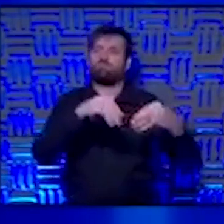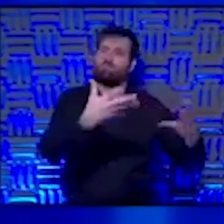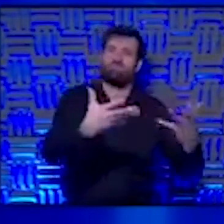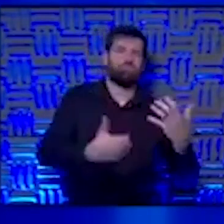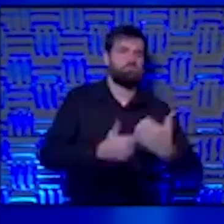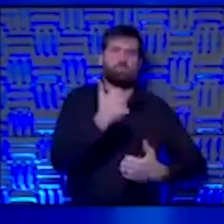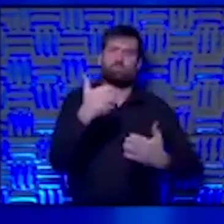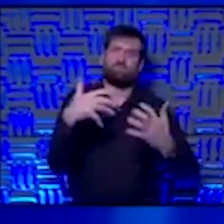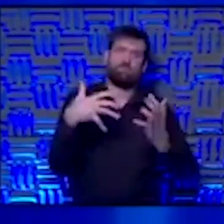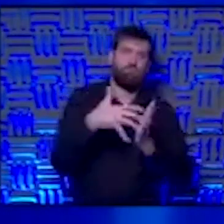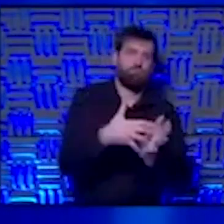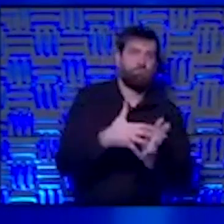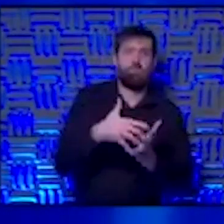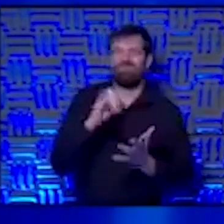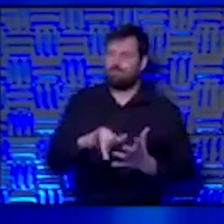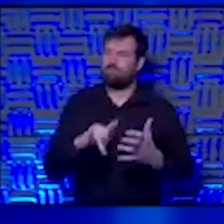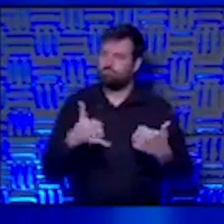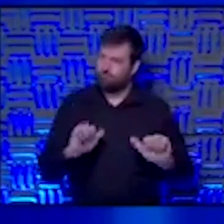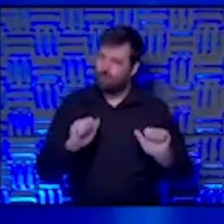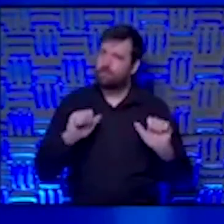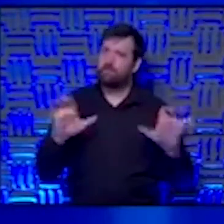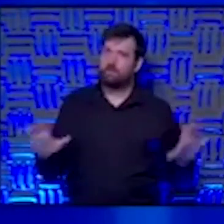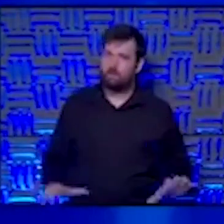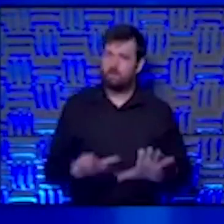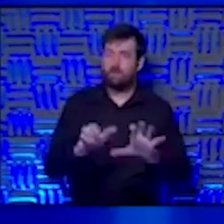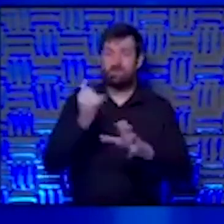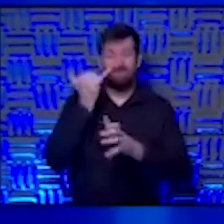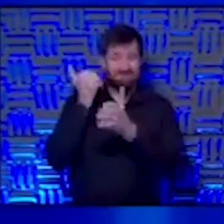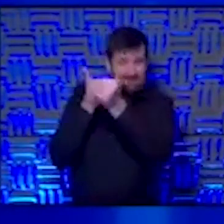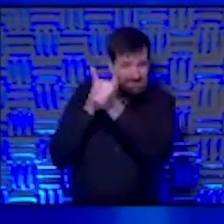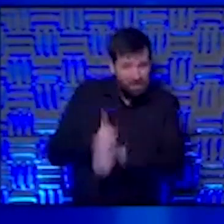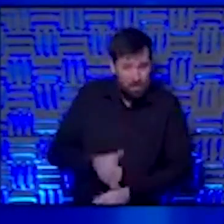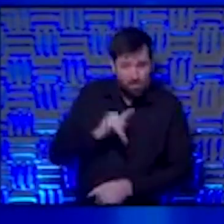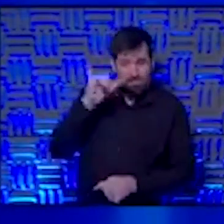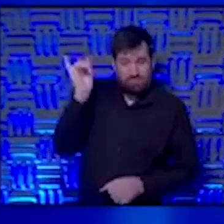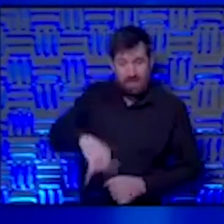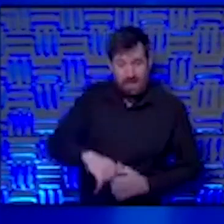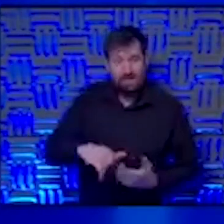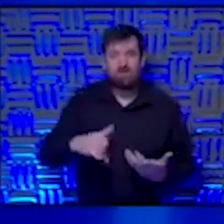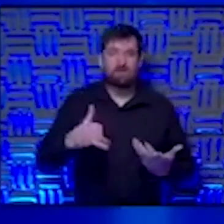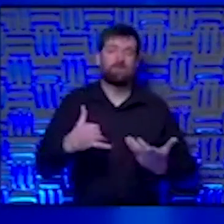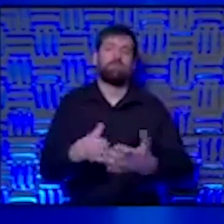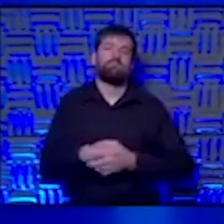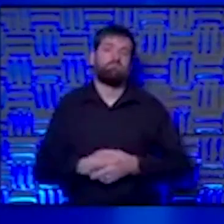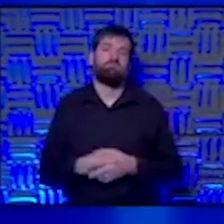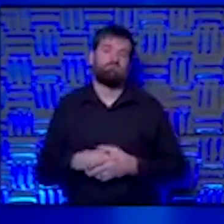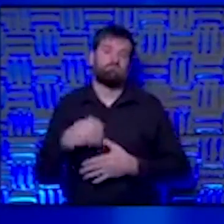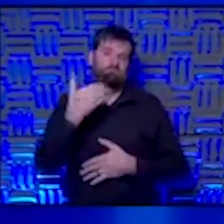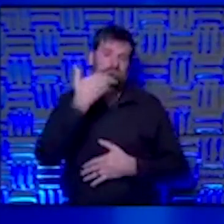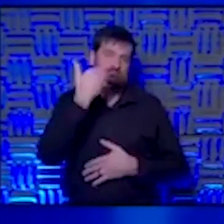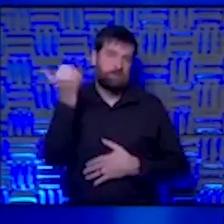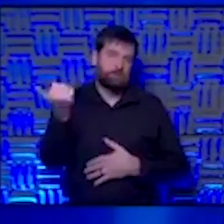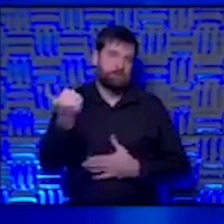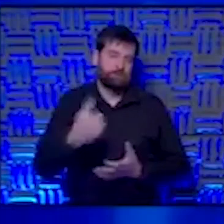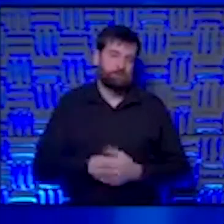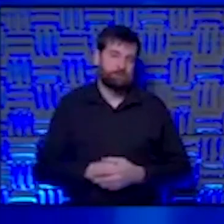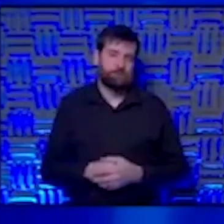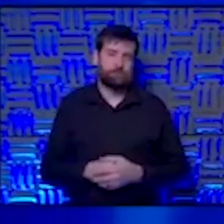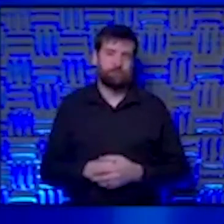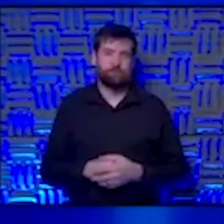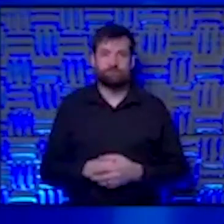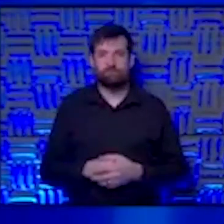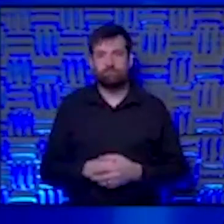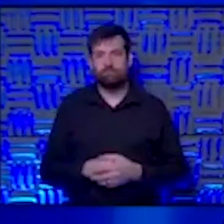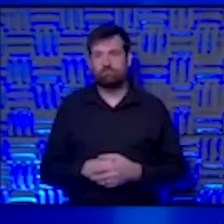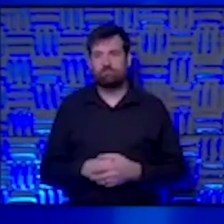think that's what we're trying to do. And if we can just stick to that principle, then we'll be a lot better off than other principles